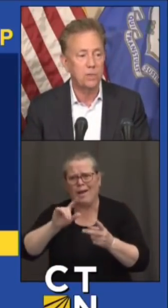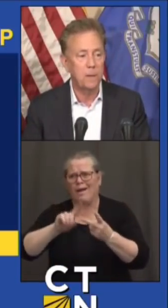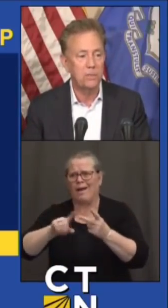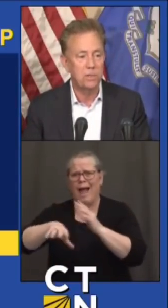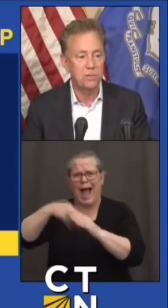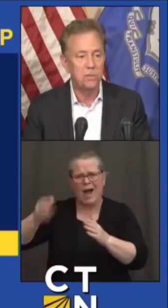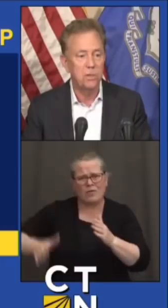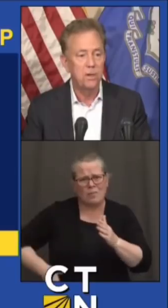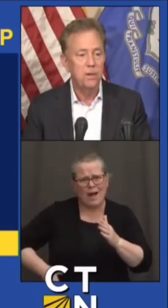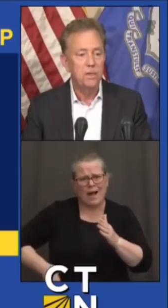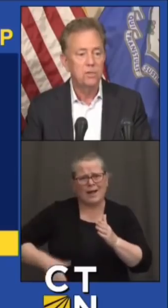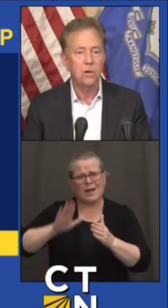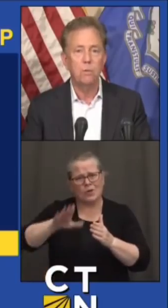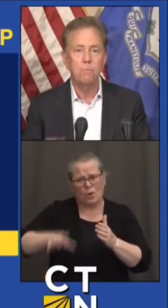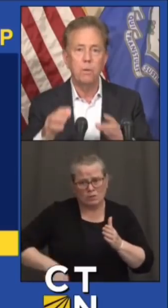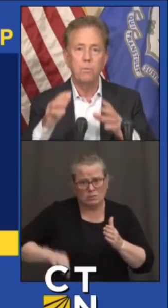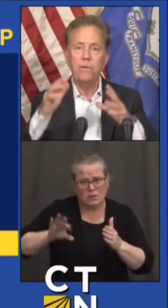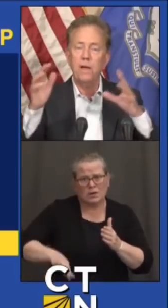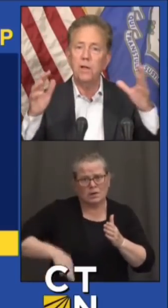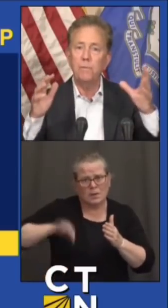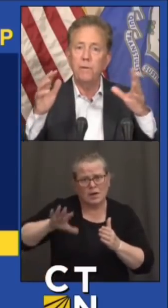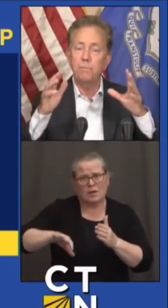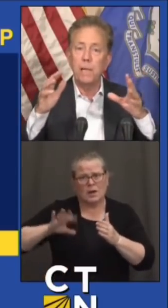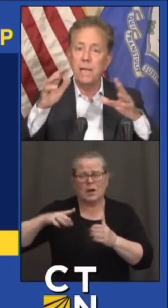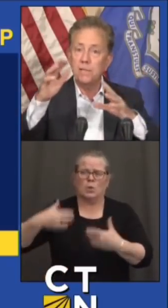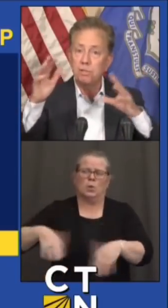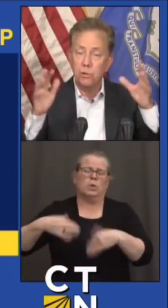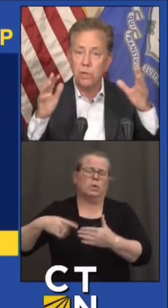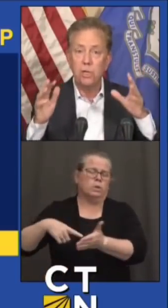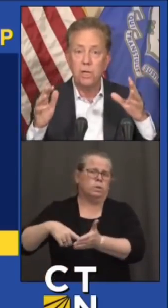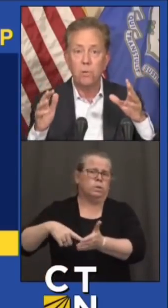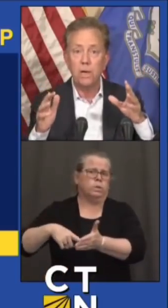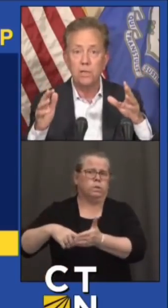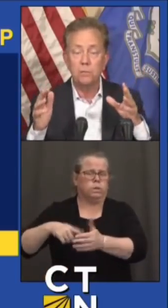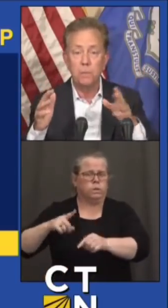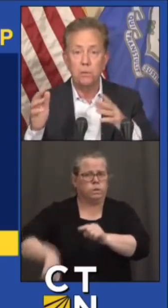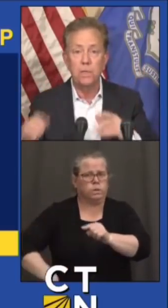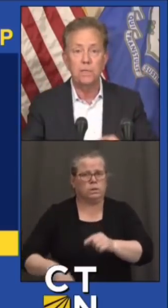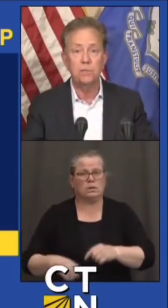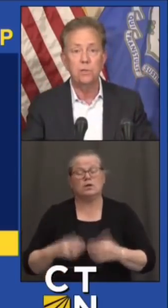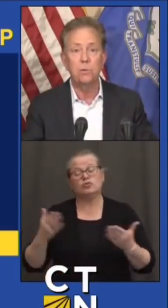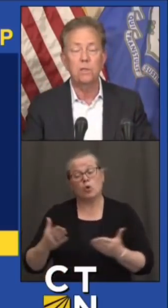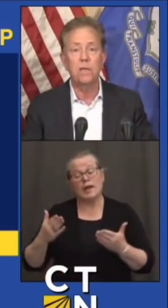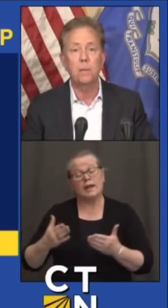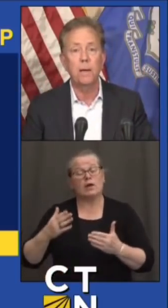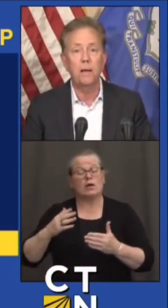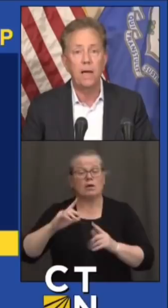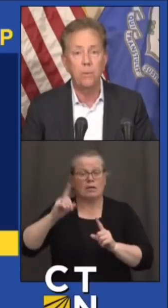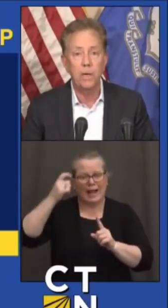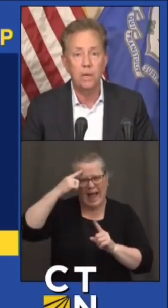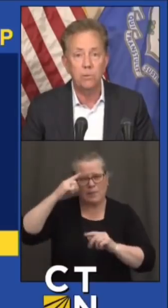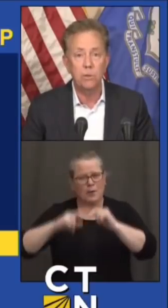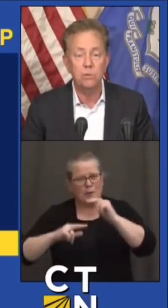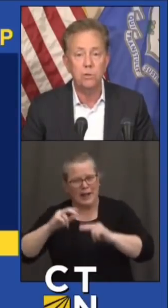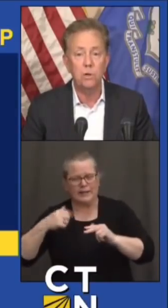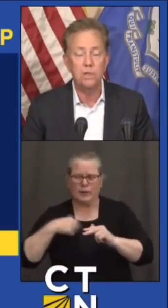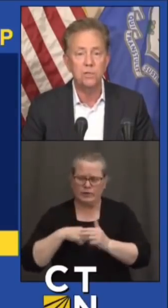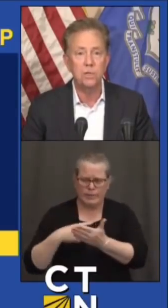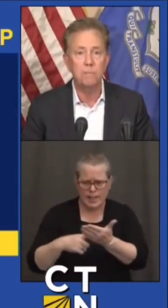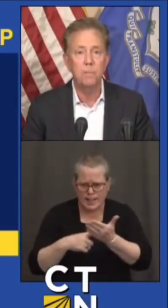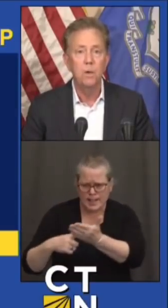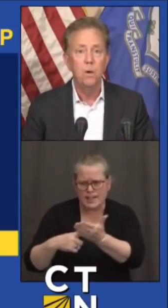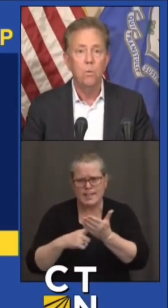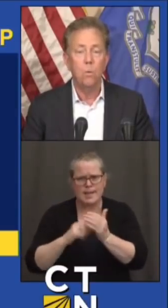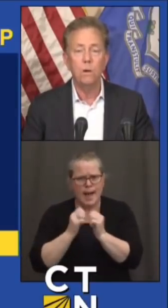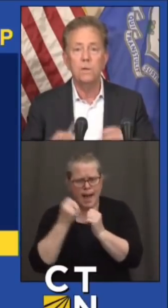out-of-pocket expenses. So we've had a number of plans circulate around this building to think about how we can reduce